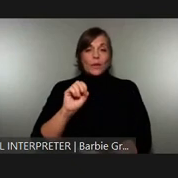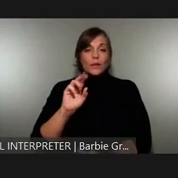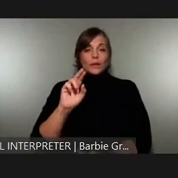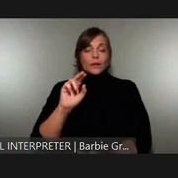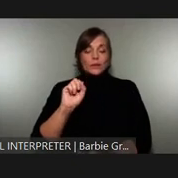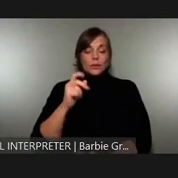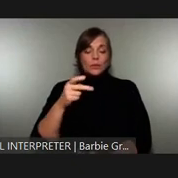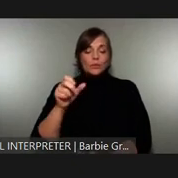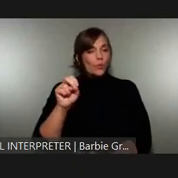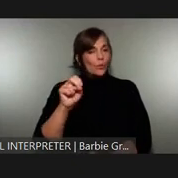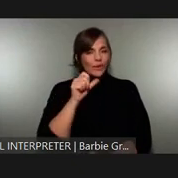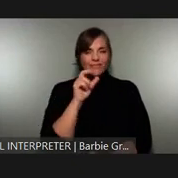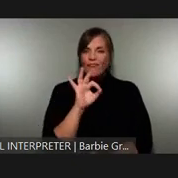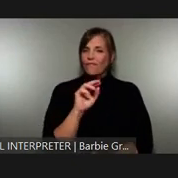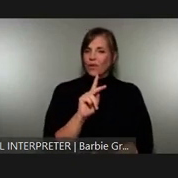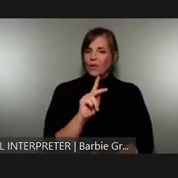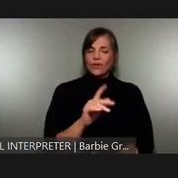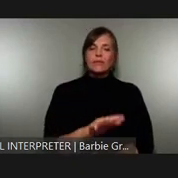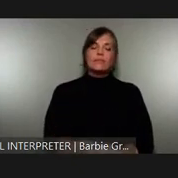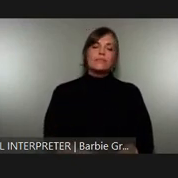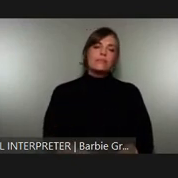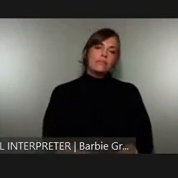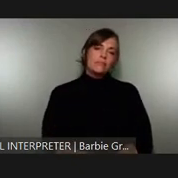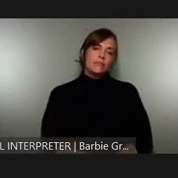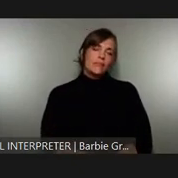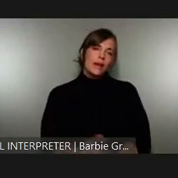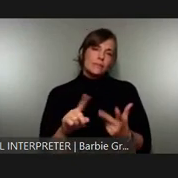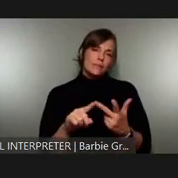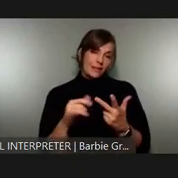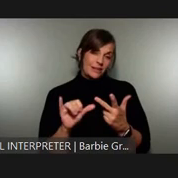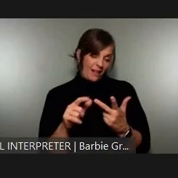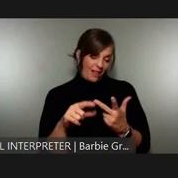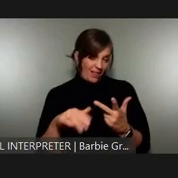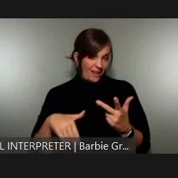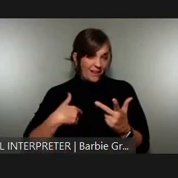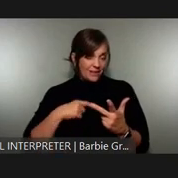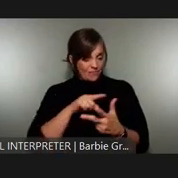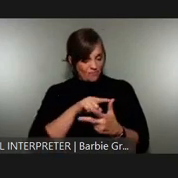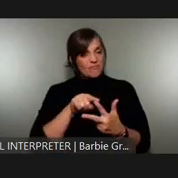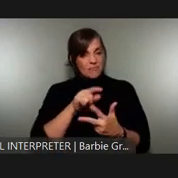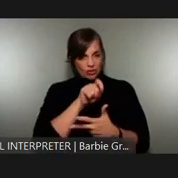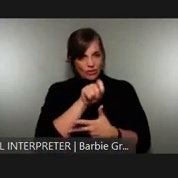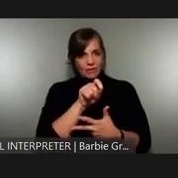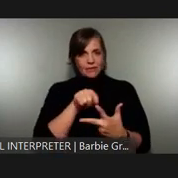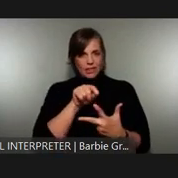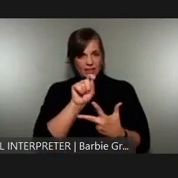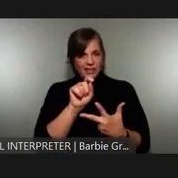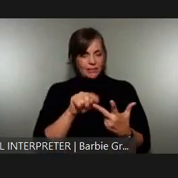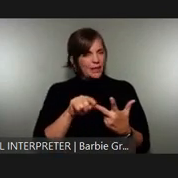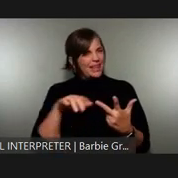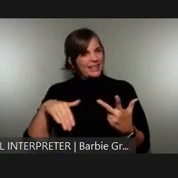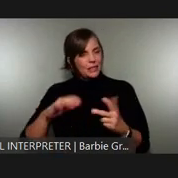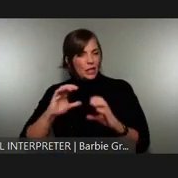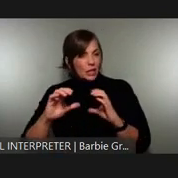great value. The question that remains is investment excellence. Are the communication strategies there?